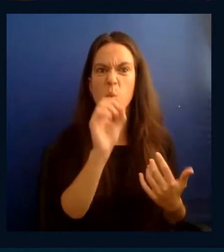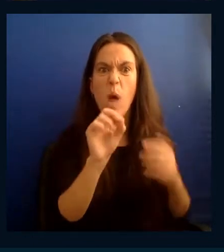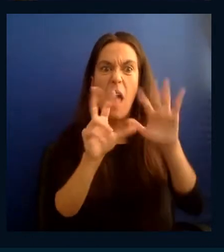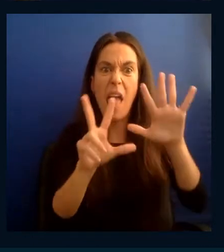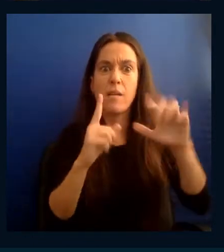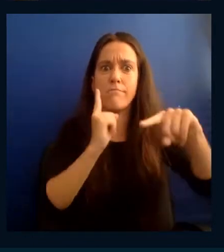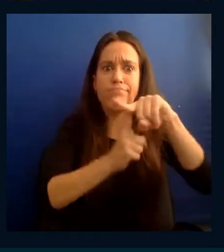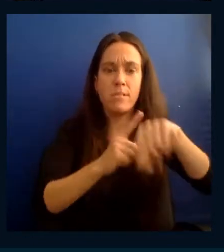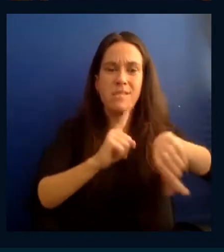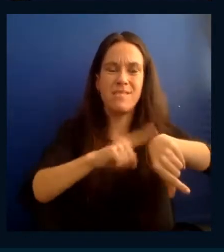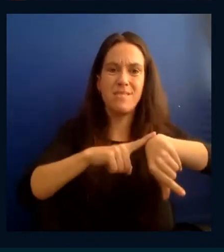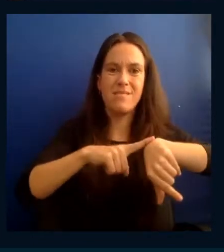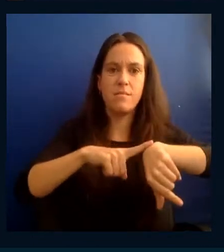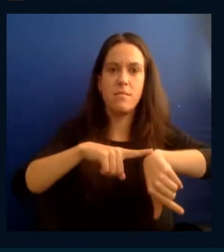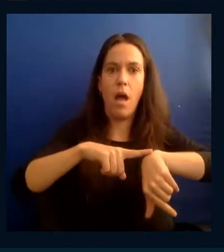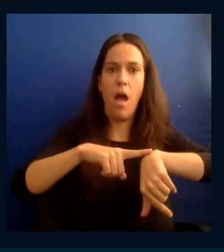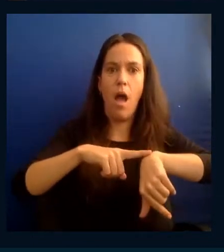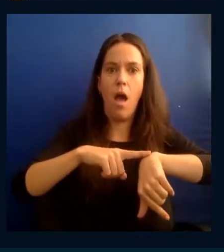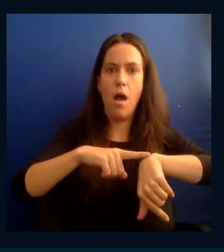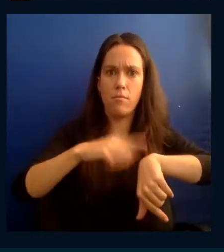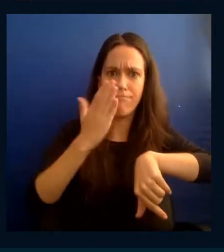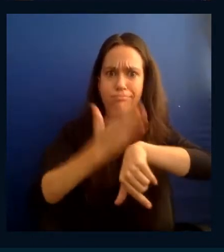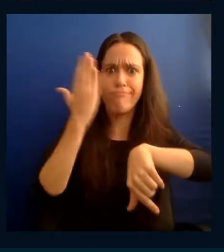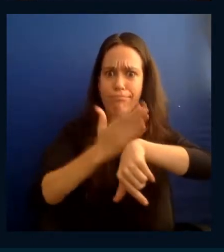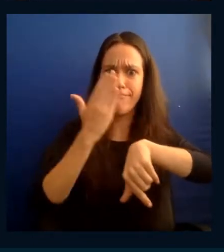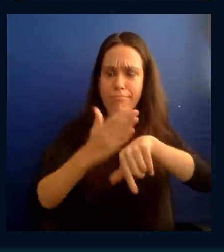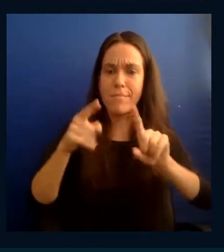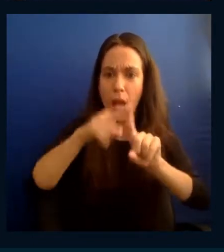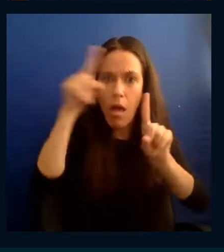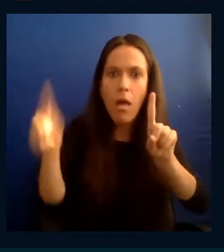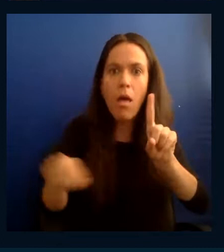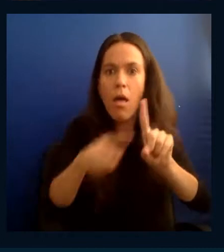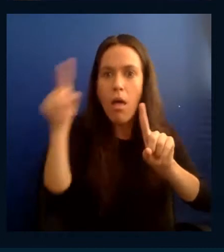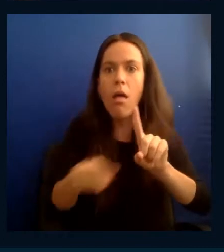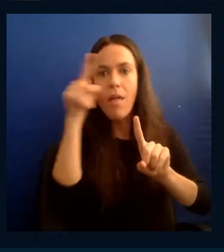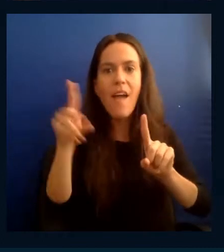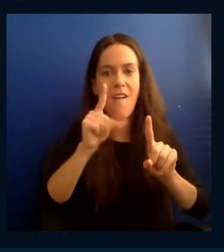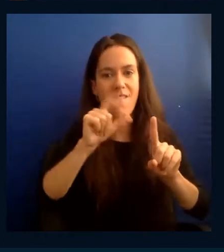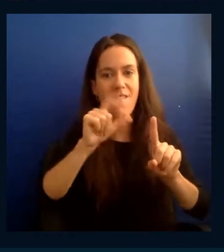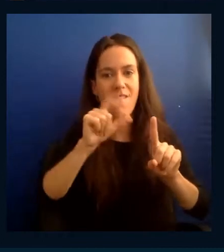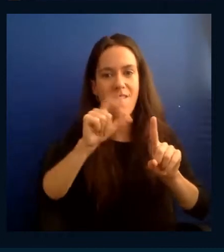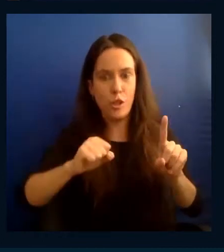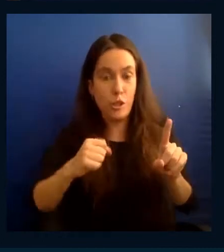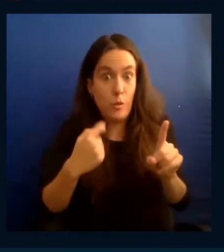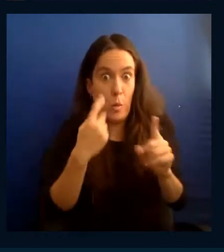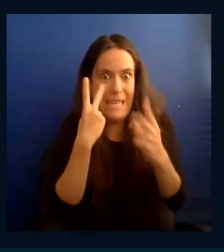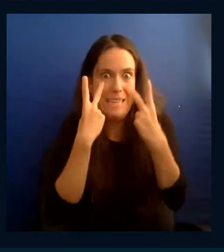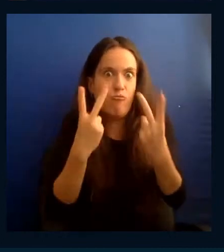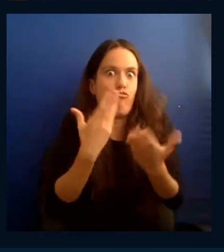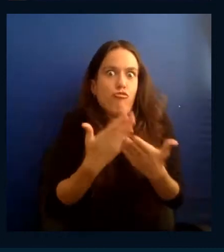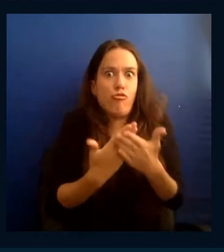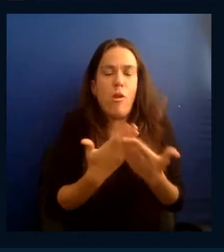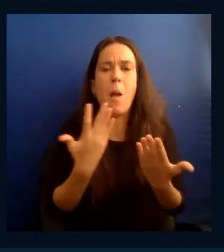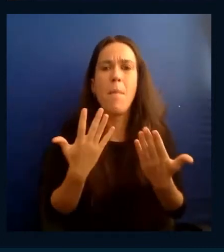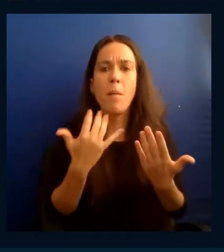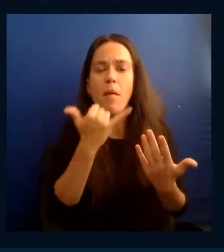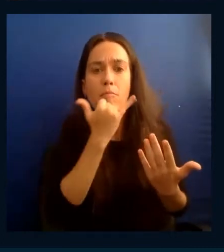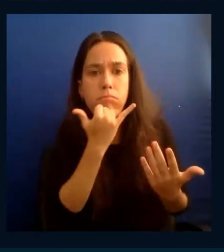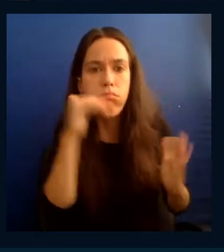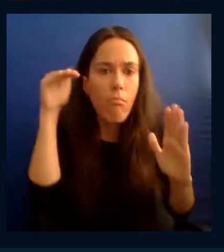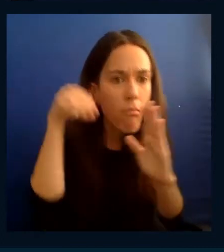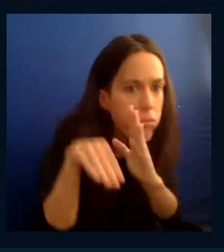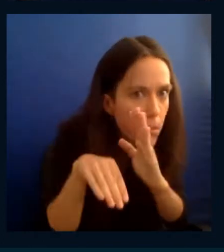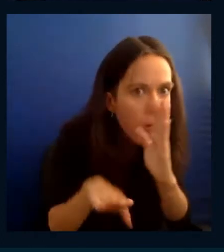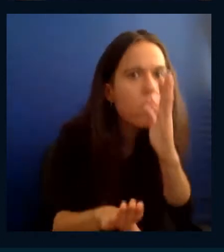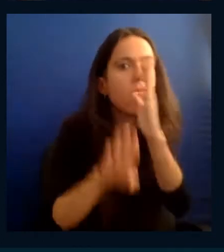deployments. In fact, we know there's faster time to commit to deploy. We know we can recover from incidences over 2,600